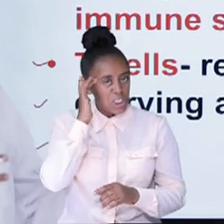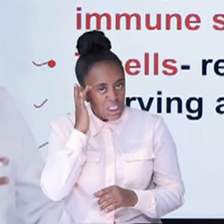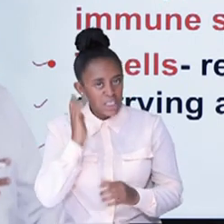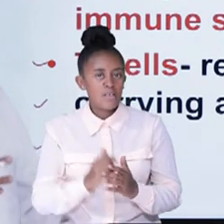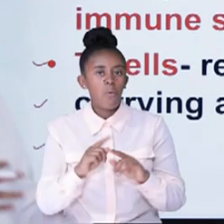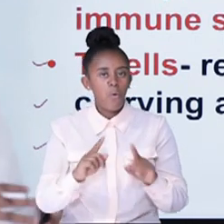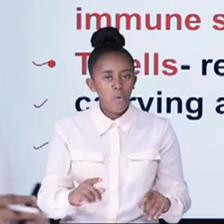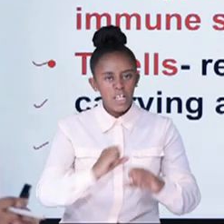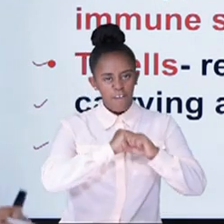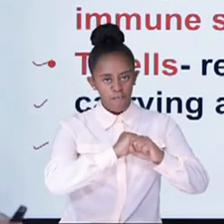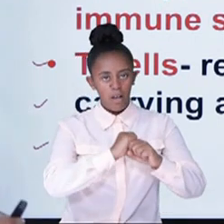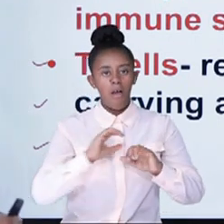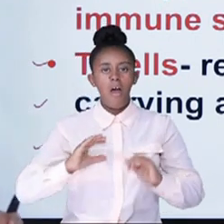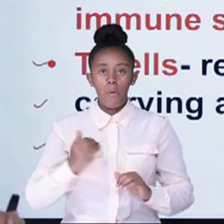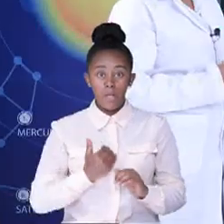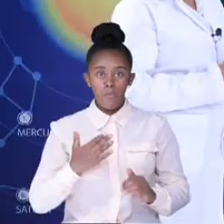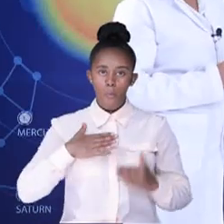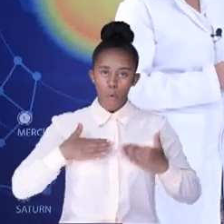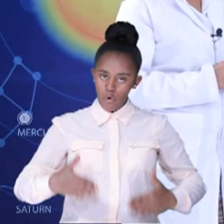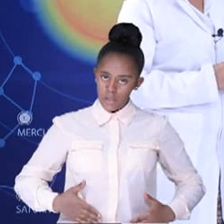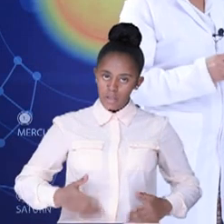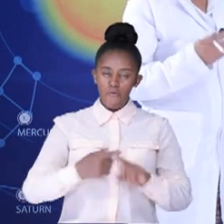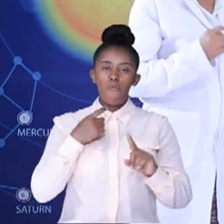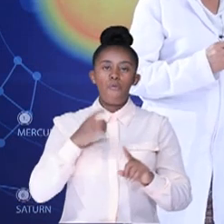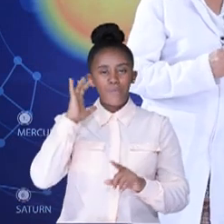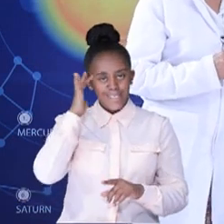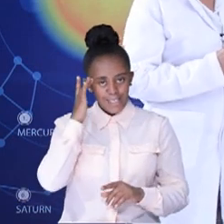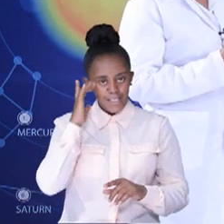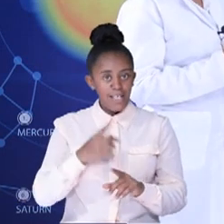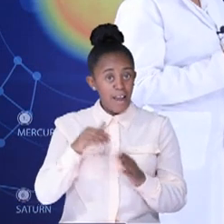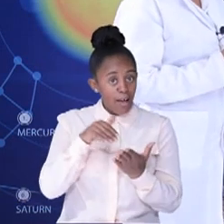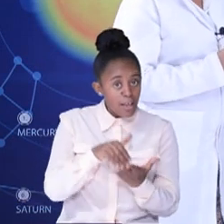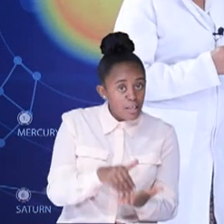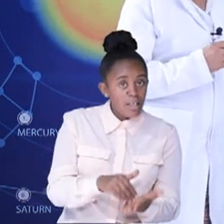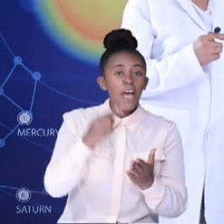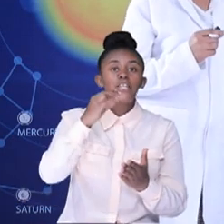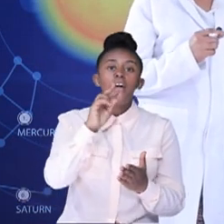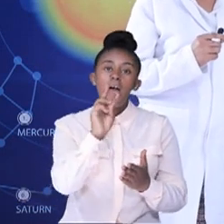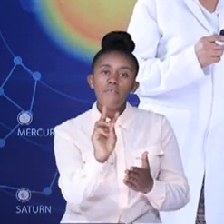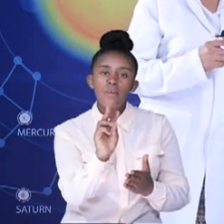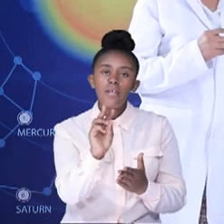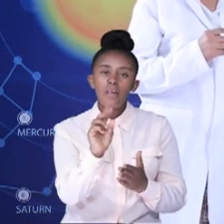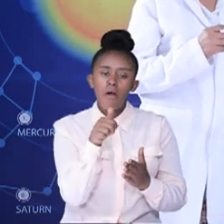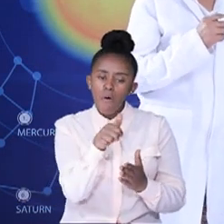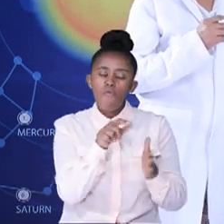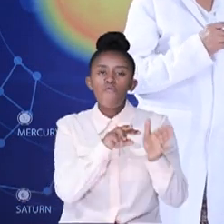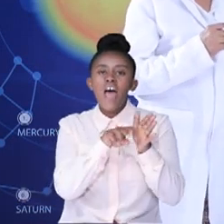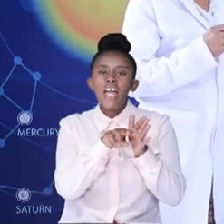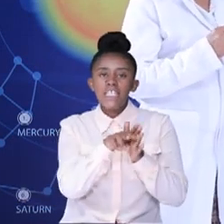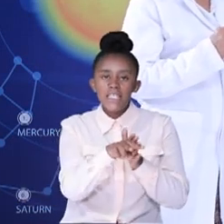can defend our body from diseases. And again, HIV as a virus